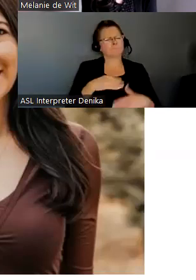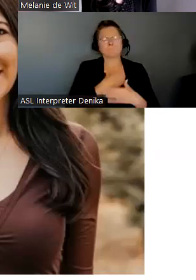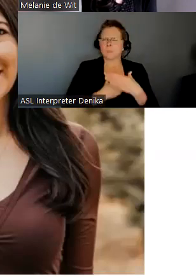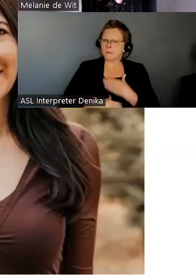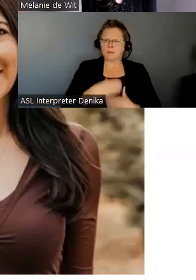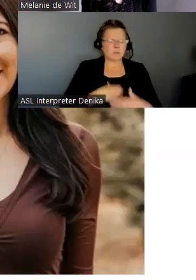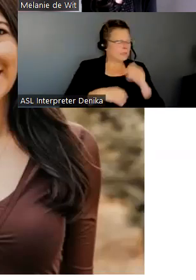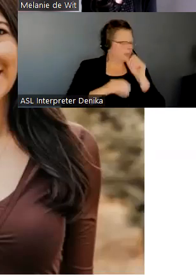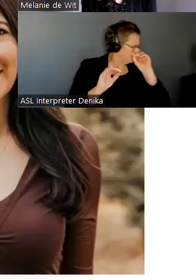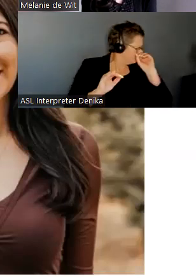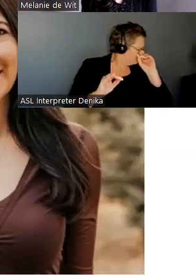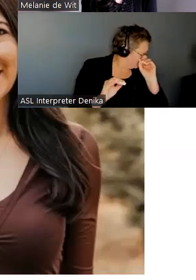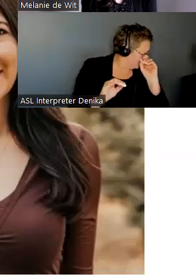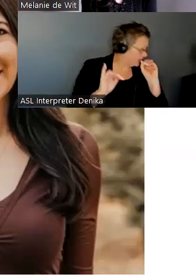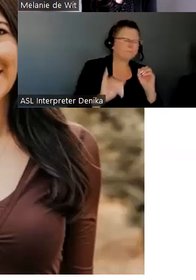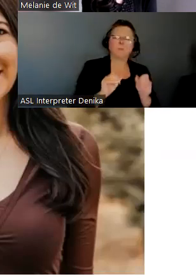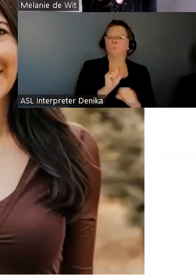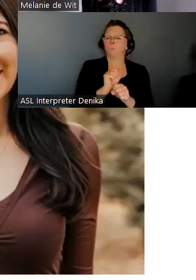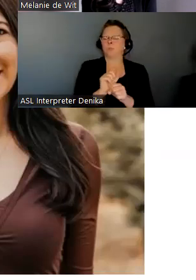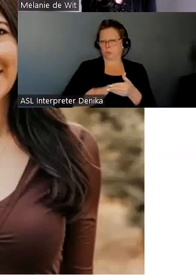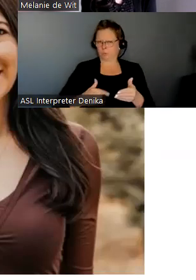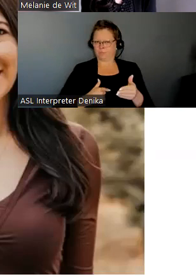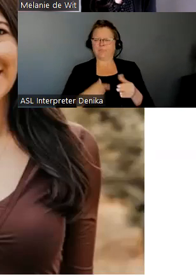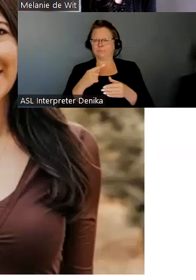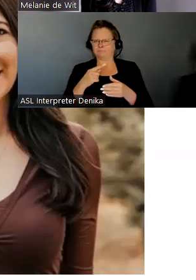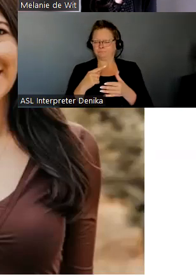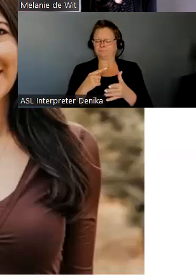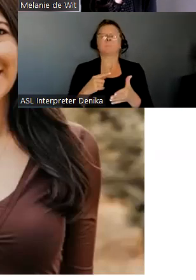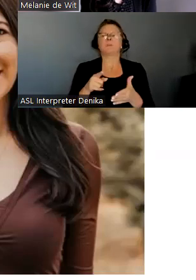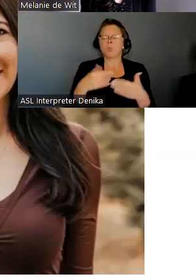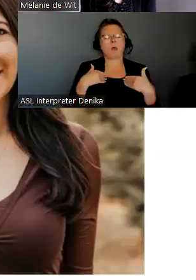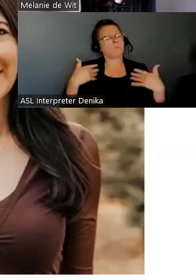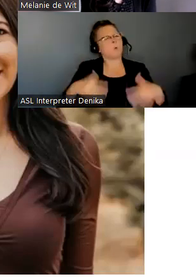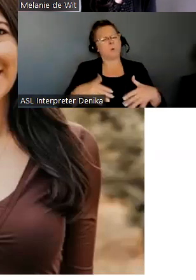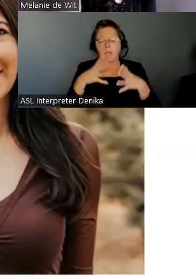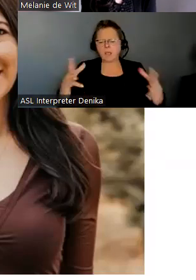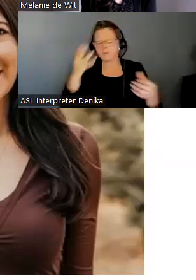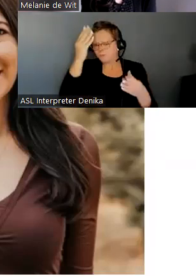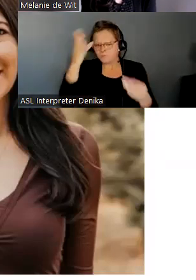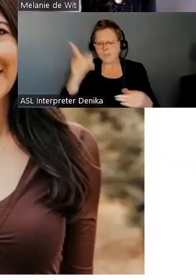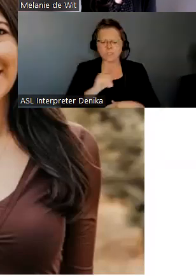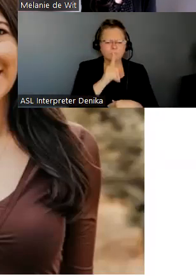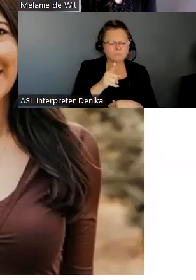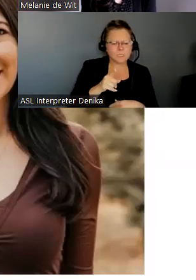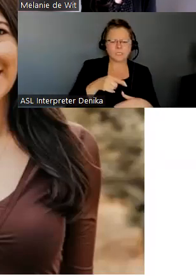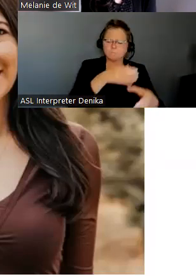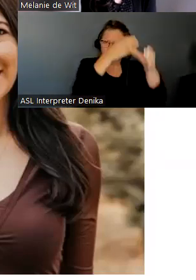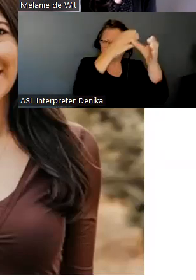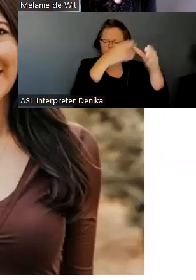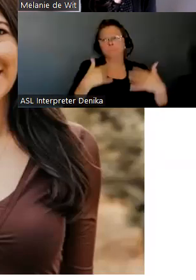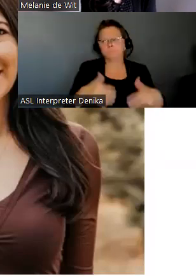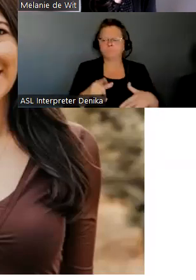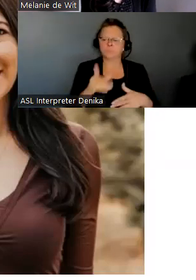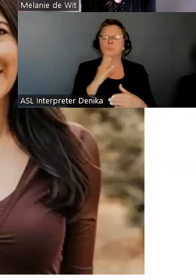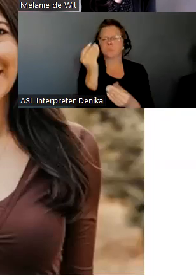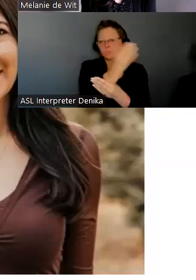her about preparing for this session, I know that she's got a wealth of information to share with you today. Lots of